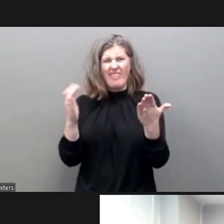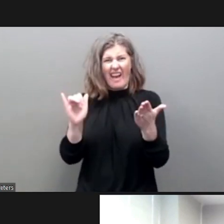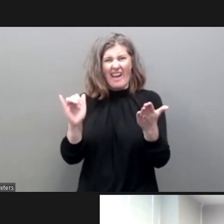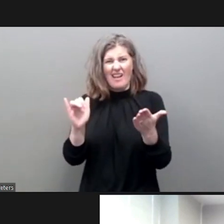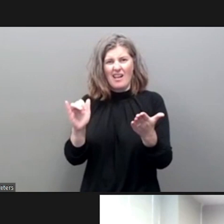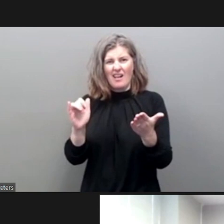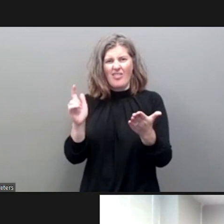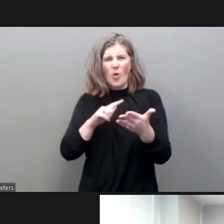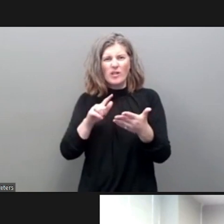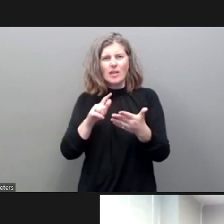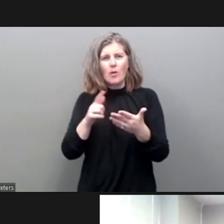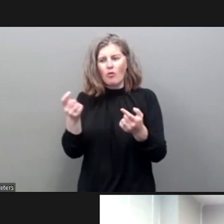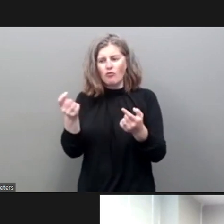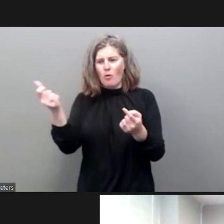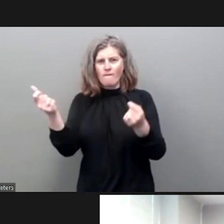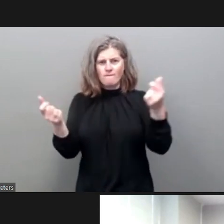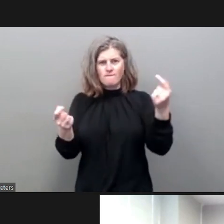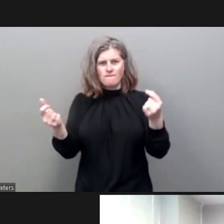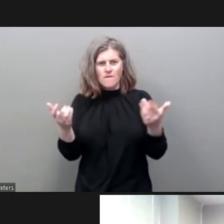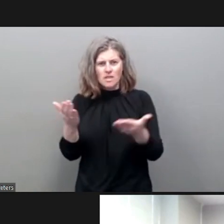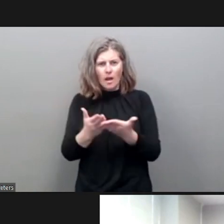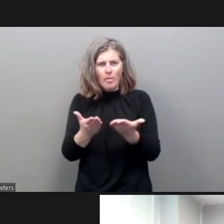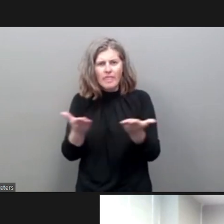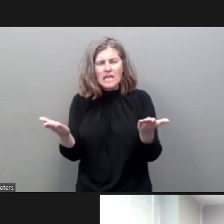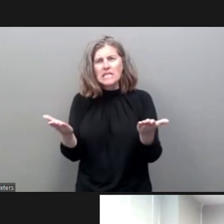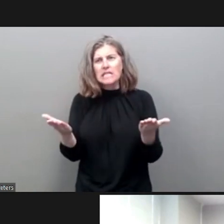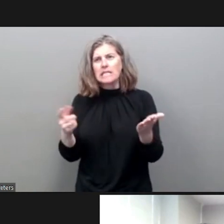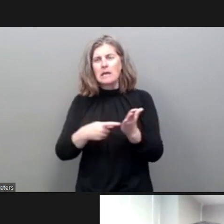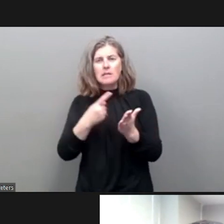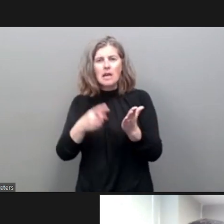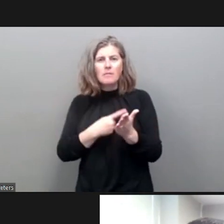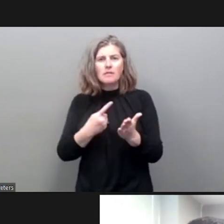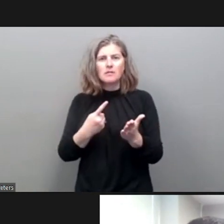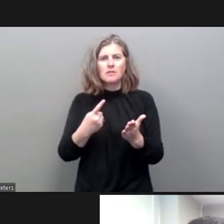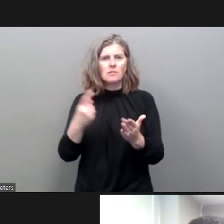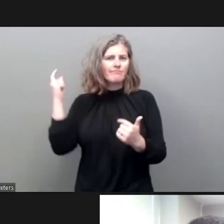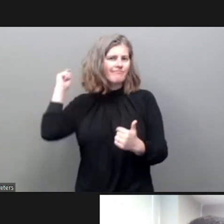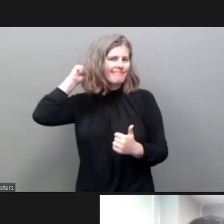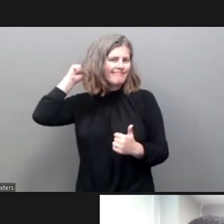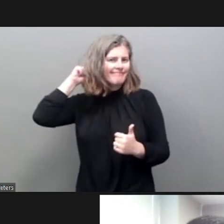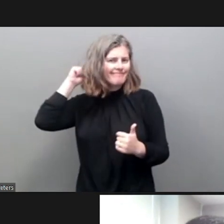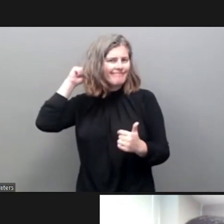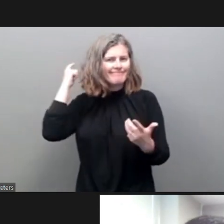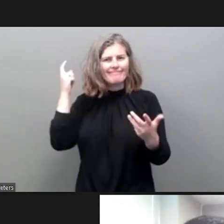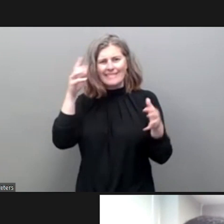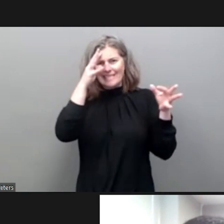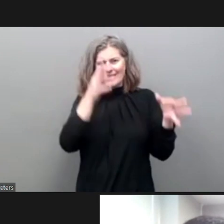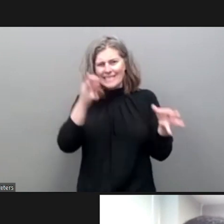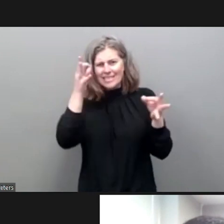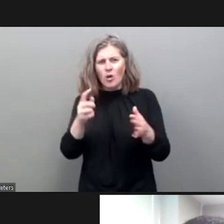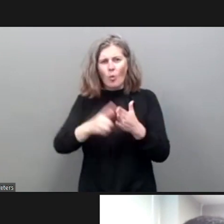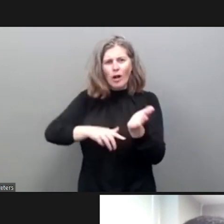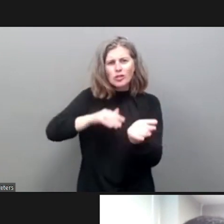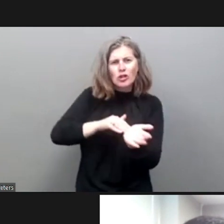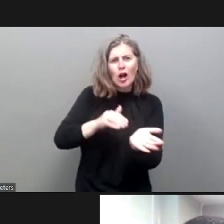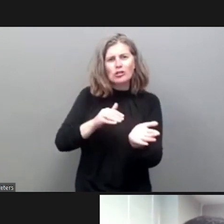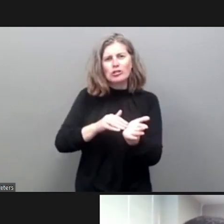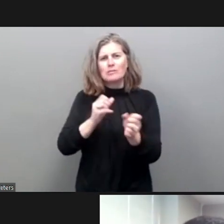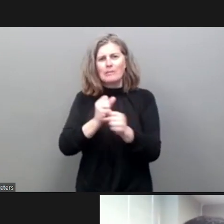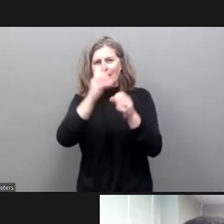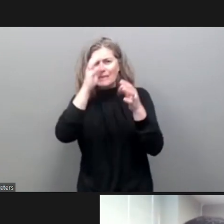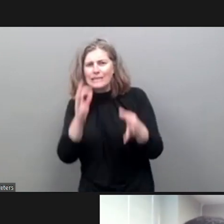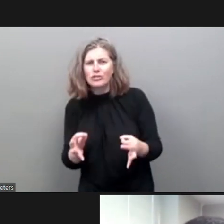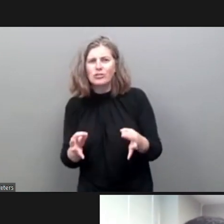those sort of things that sometimes can be subconscious ways that physicians and other healthcare